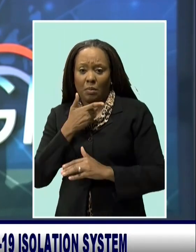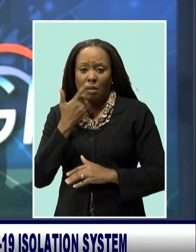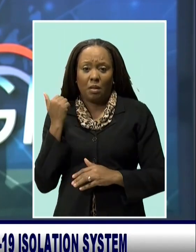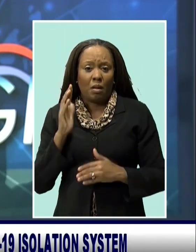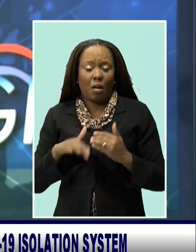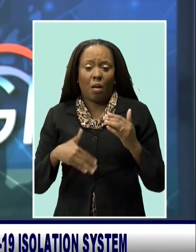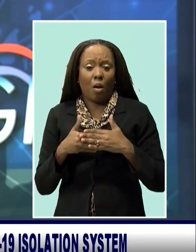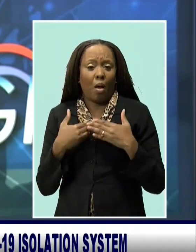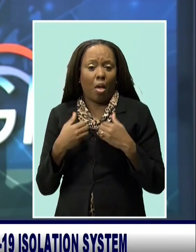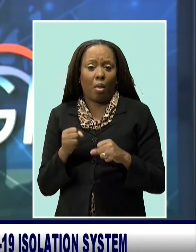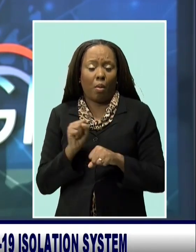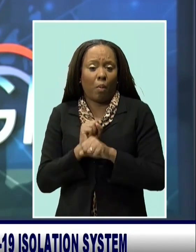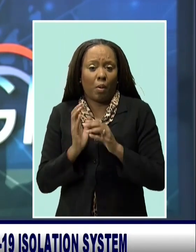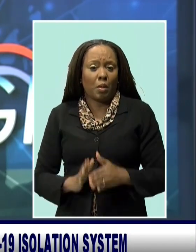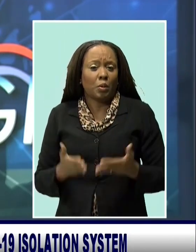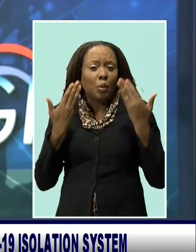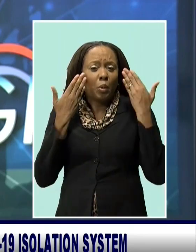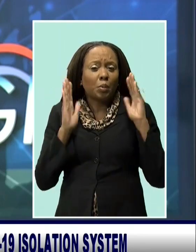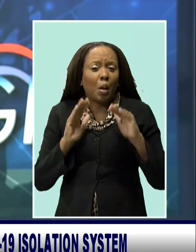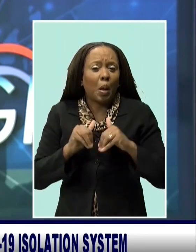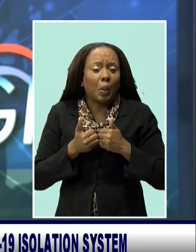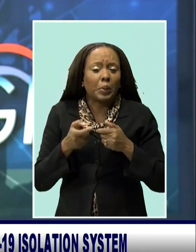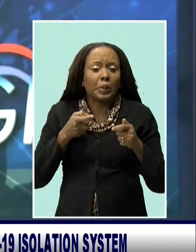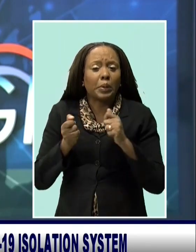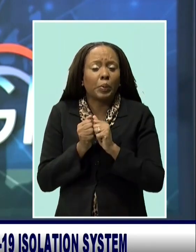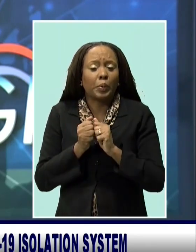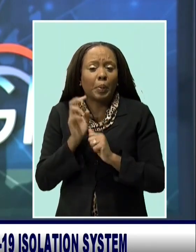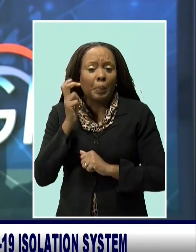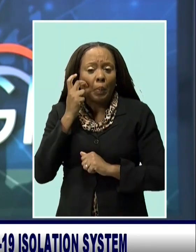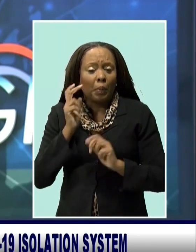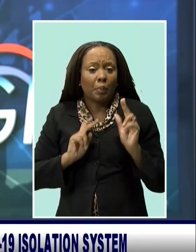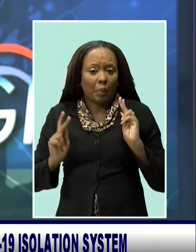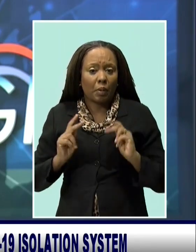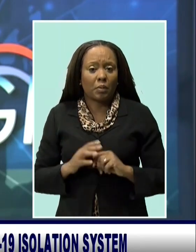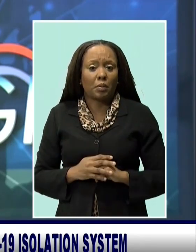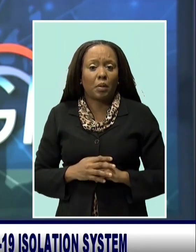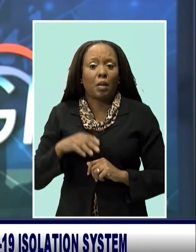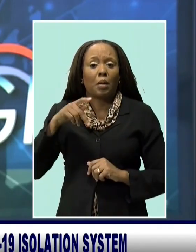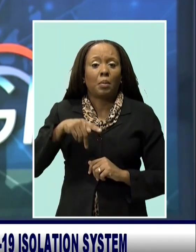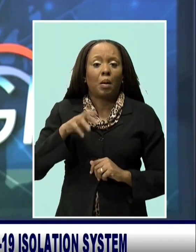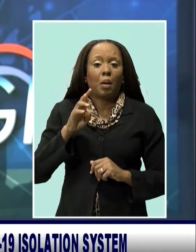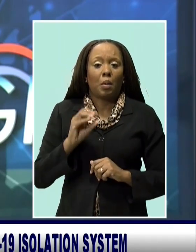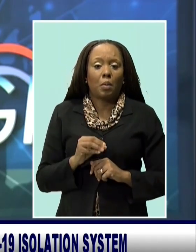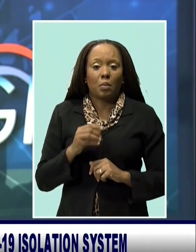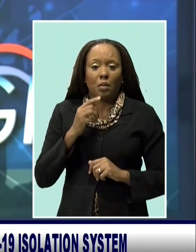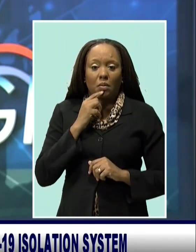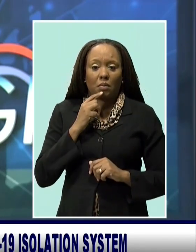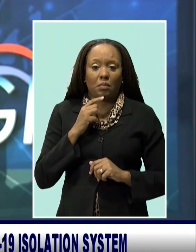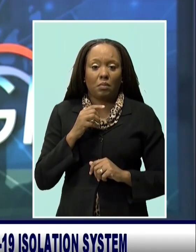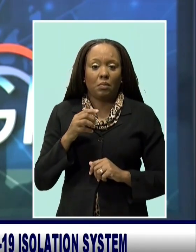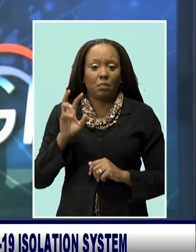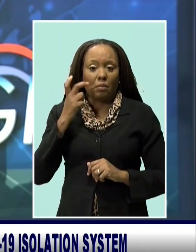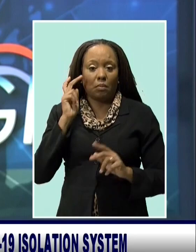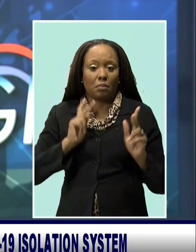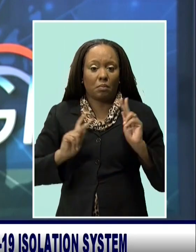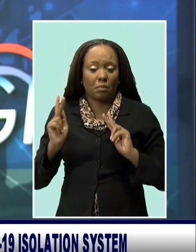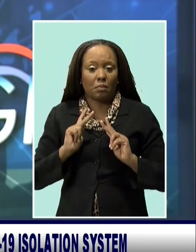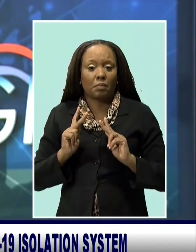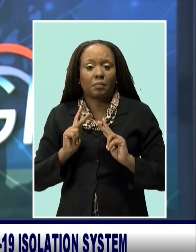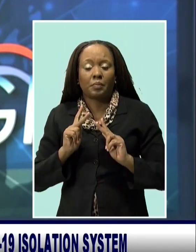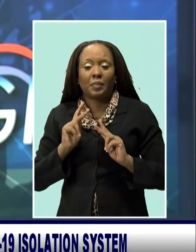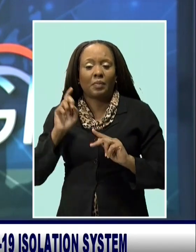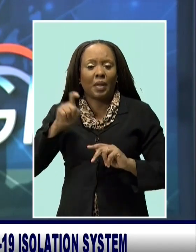visually impaired. Public Relations Officer of the organization, Alinda Brathwaite, says touch remains the blind's connection to the